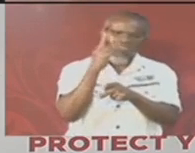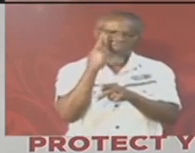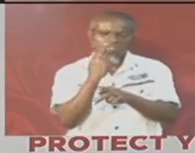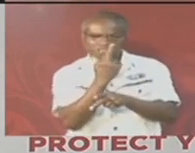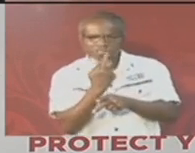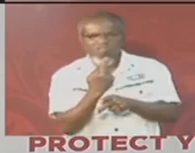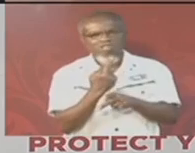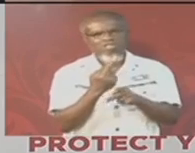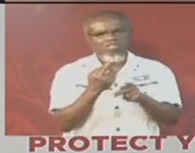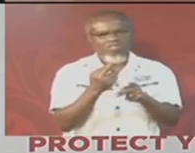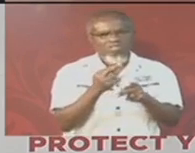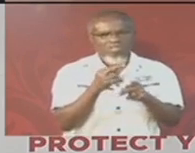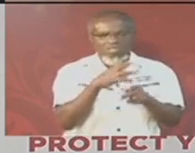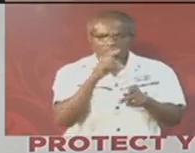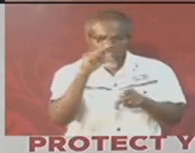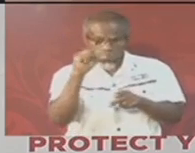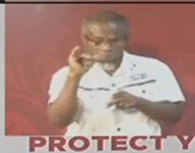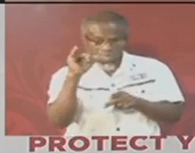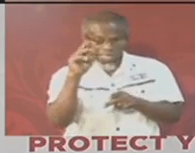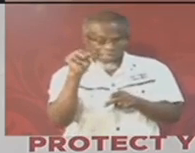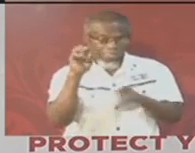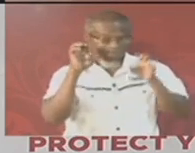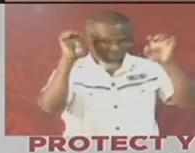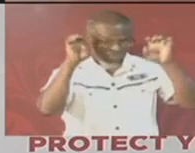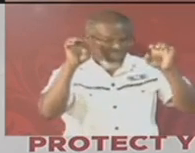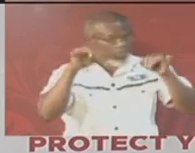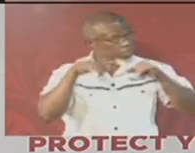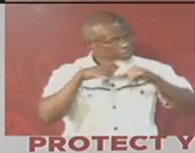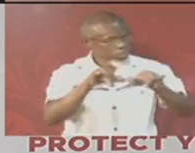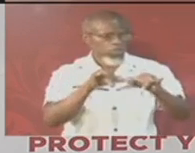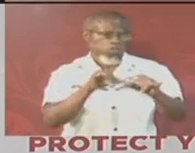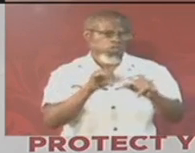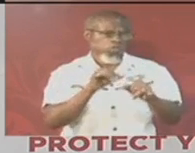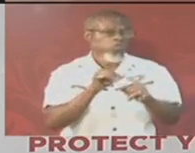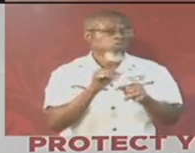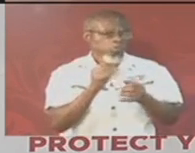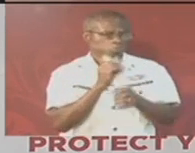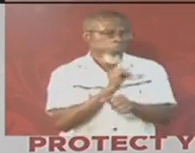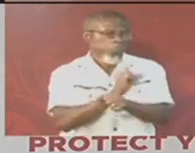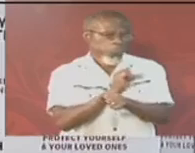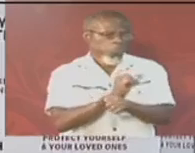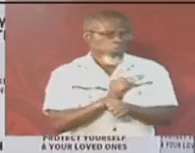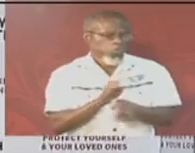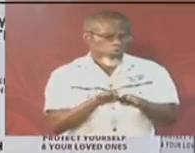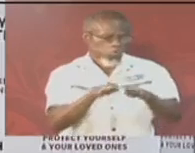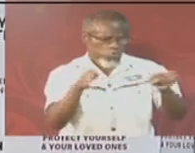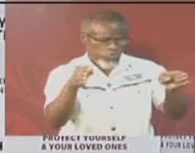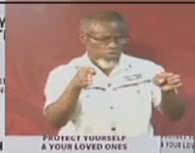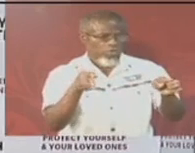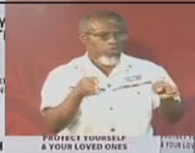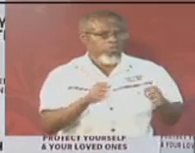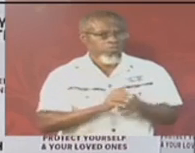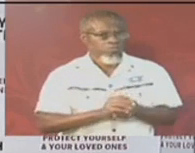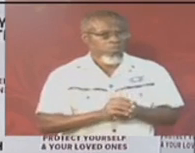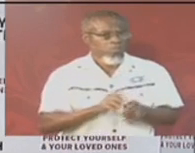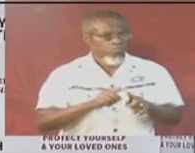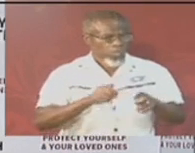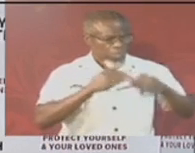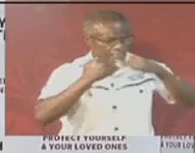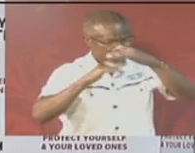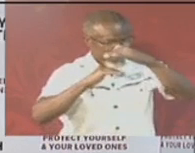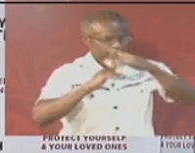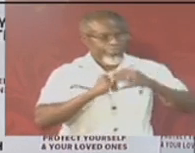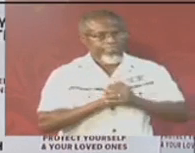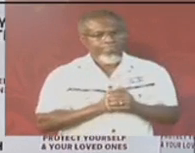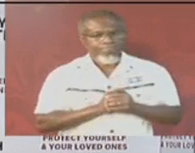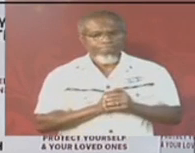week, Wednesday, and the new measures don't affect them today. Thank you very much. Thank you very much, Minister.